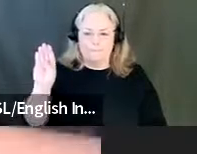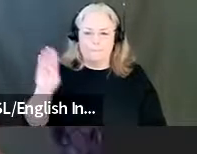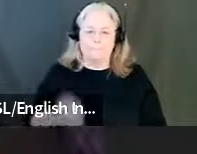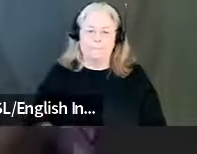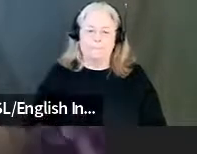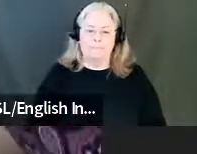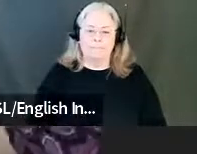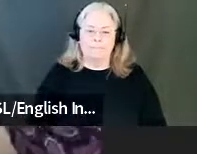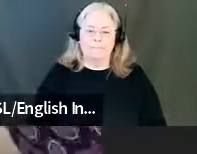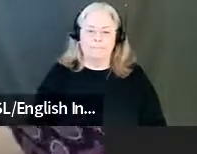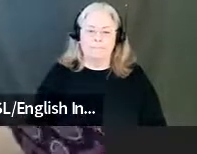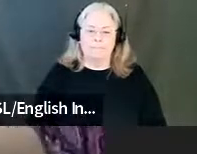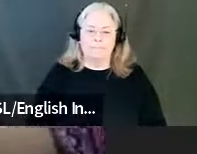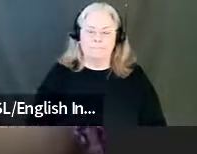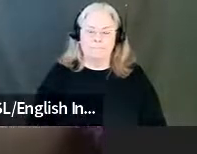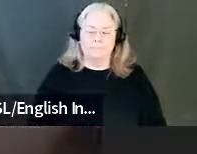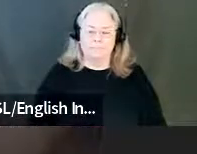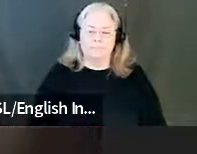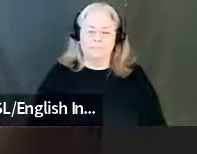And now